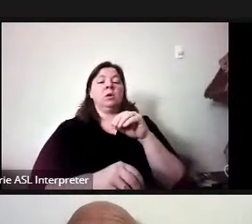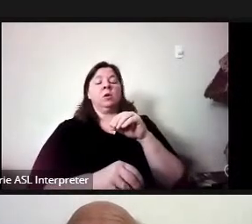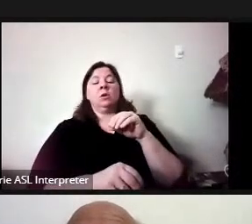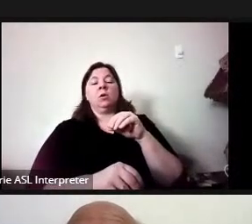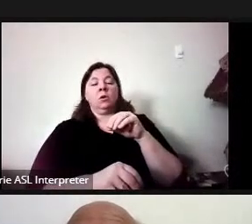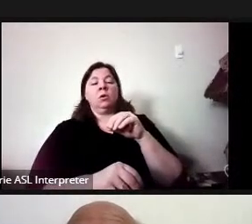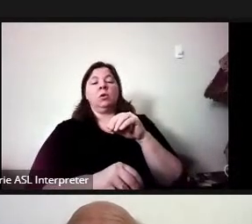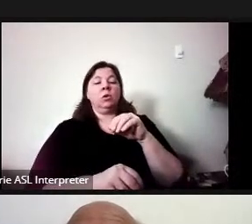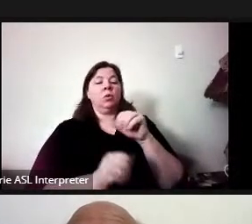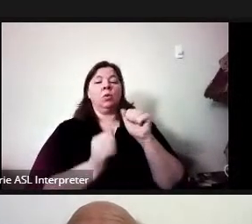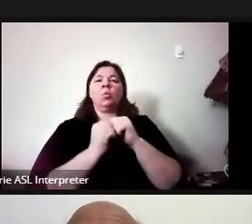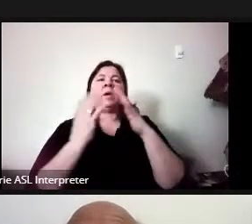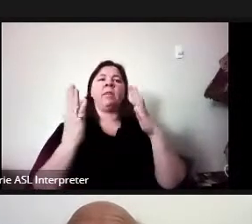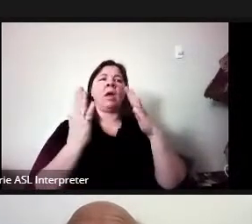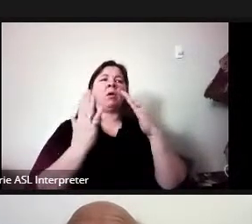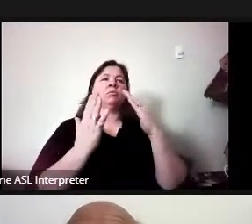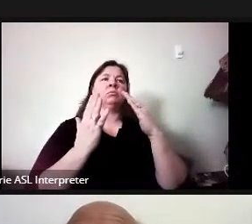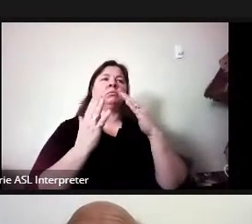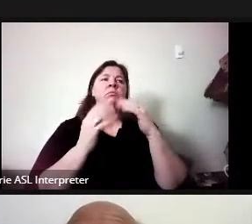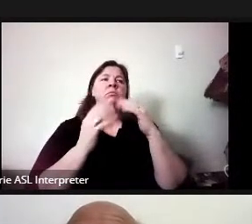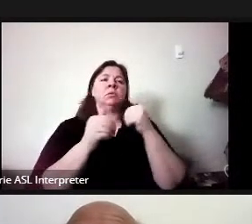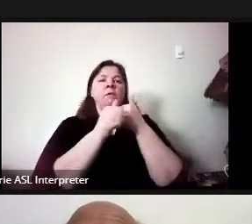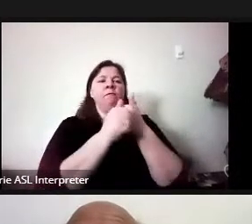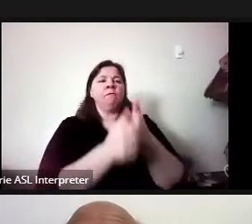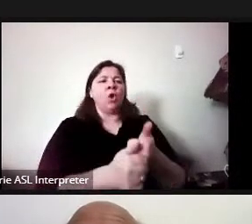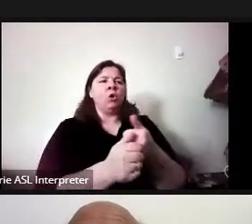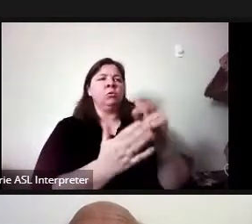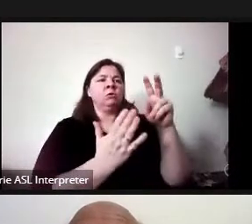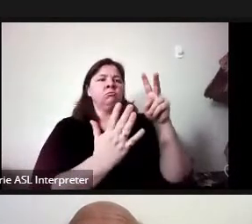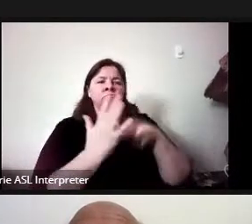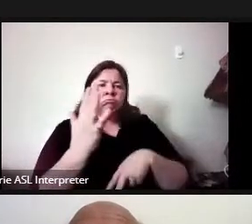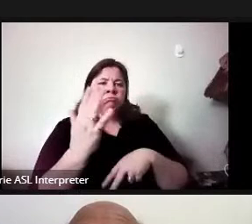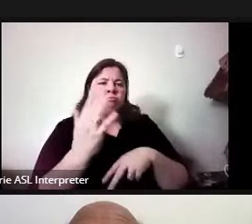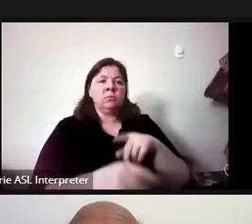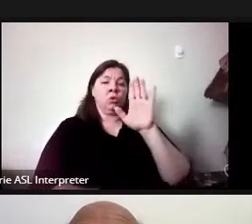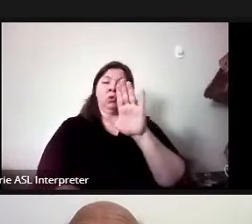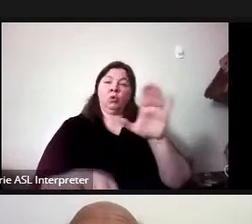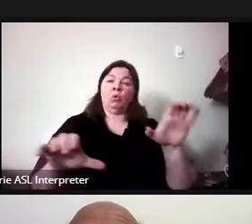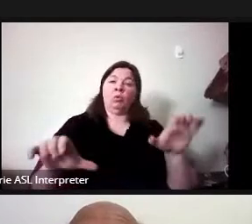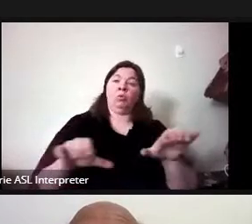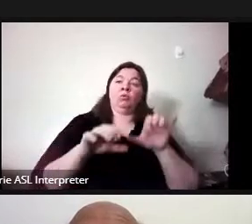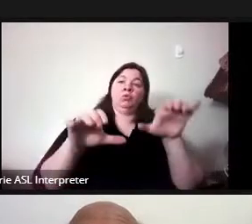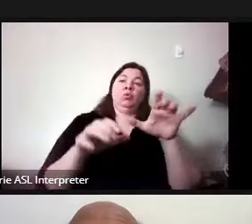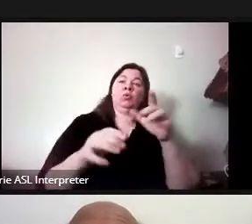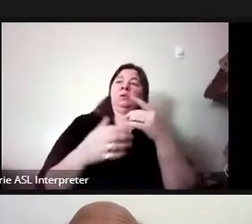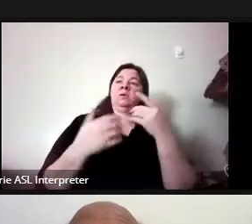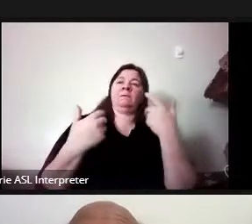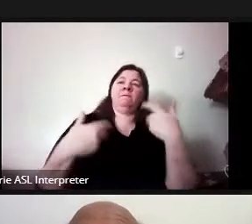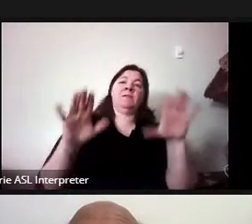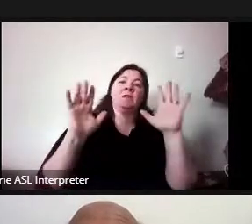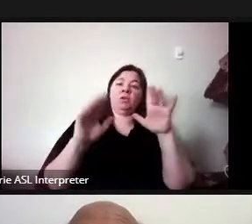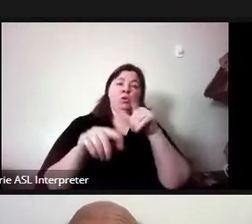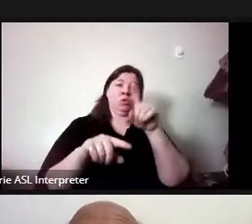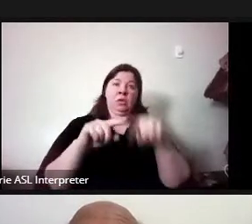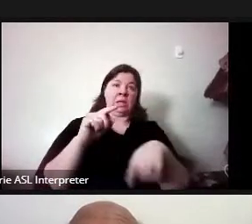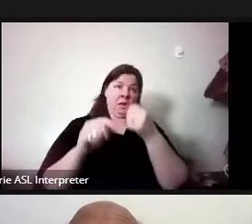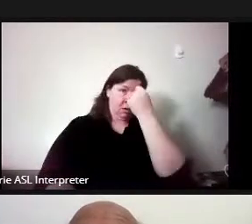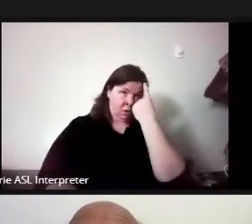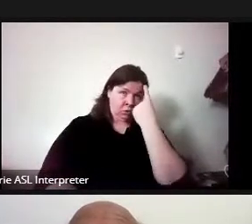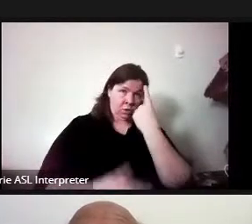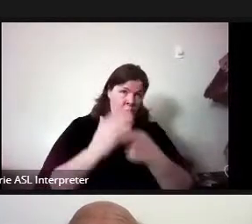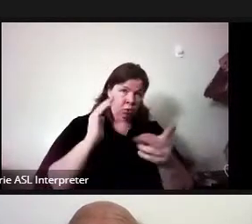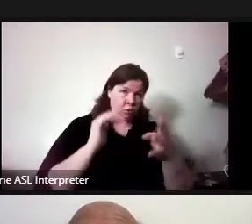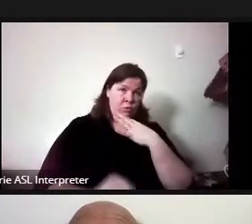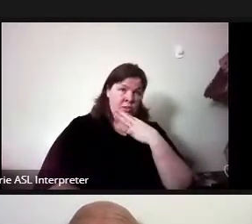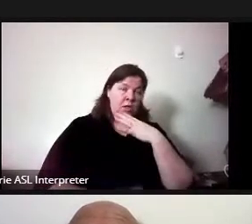then your task is done as far as Onpassive is concerned. If they can't get that,